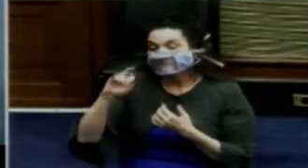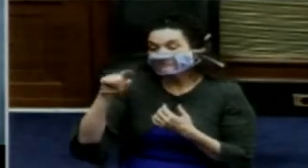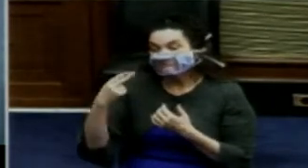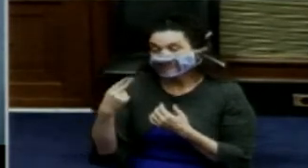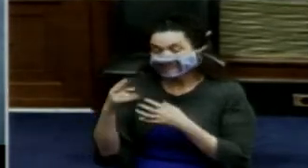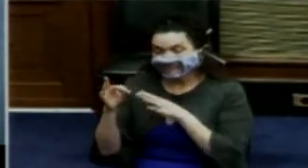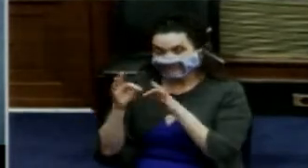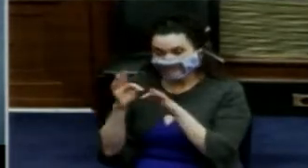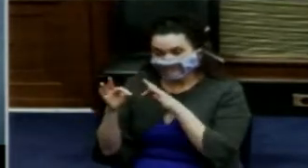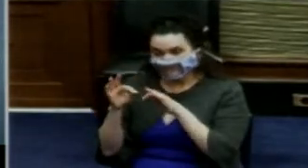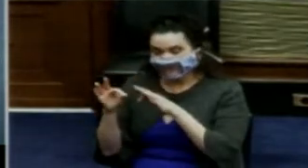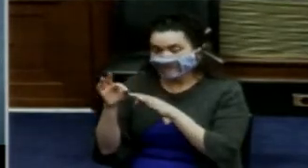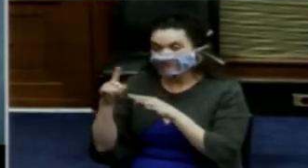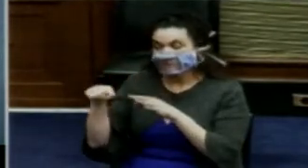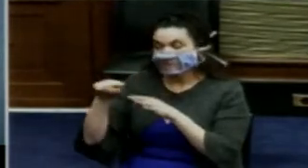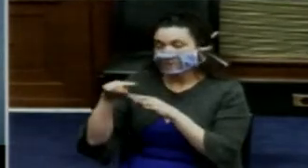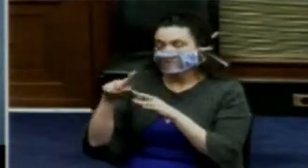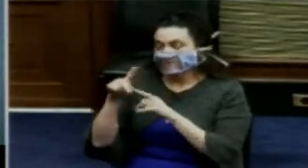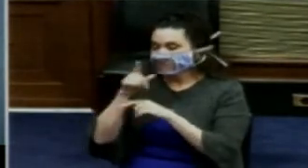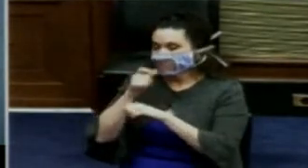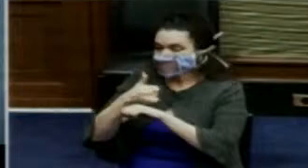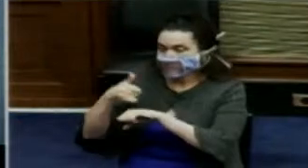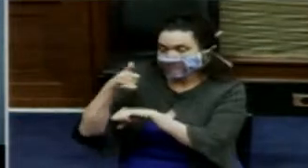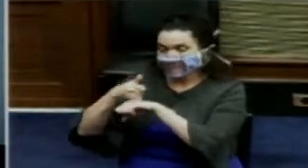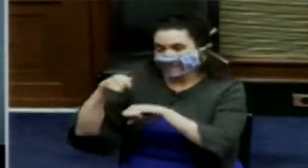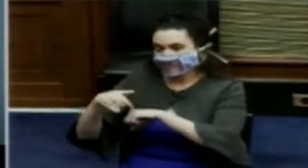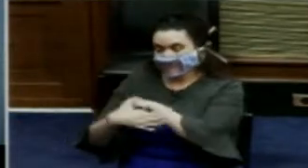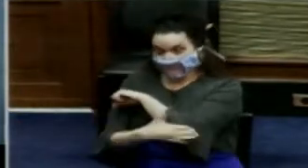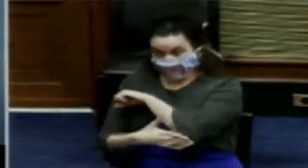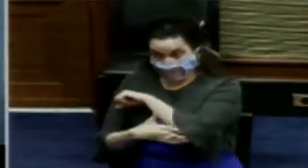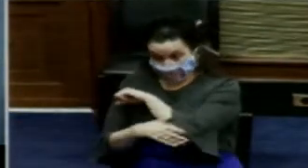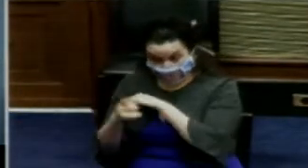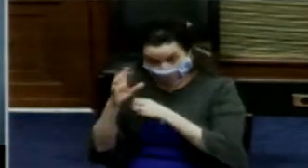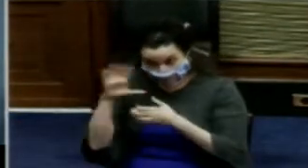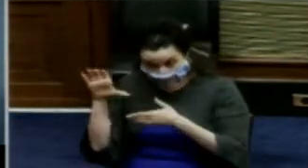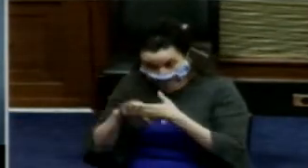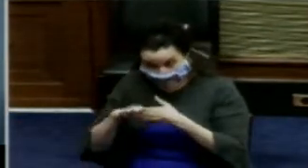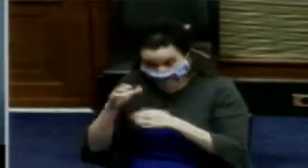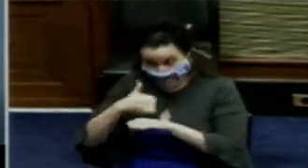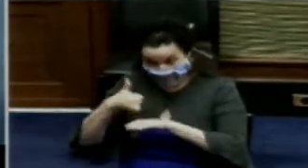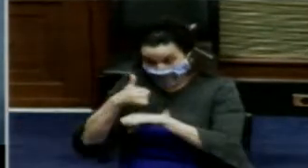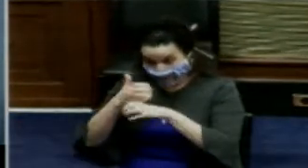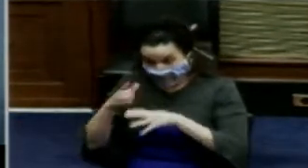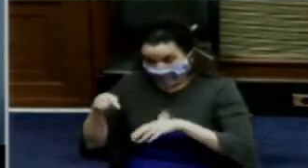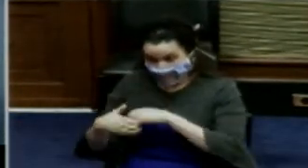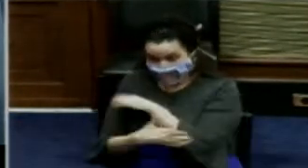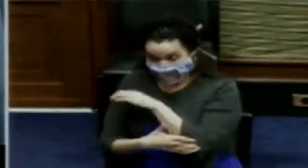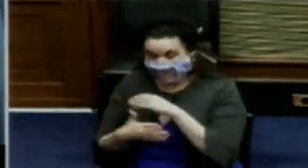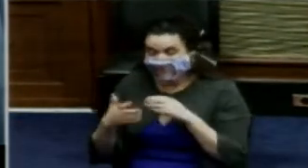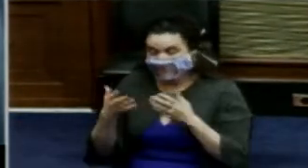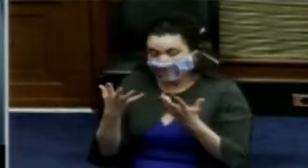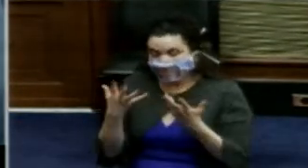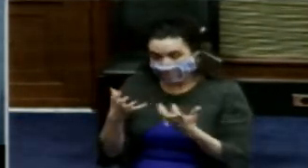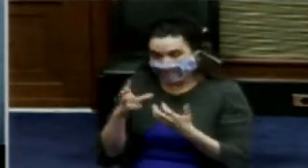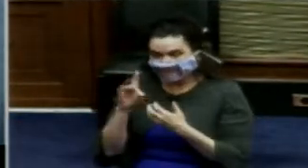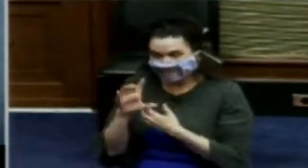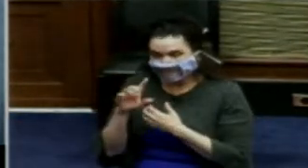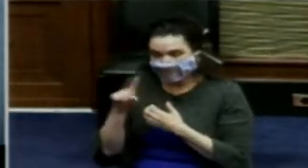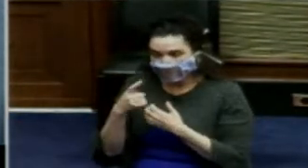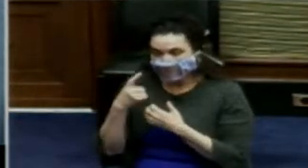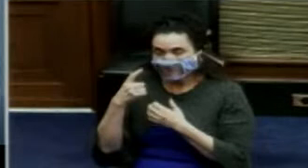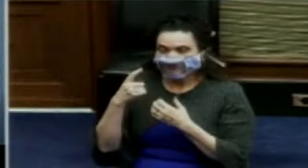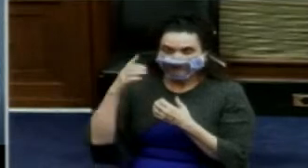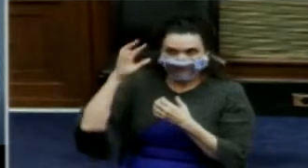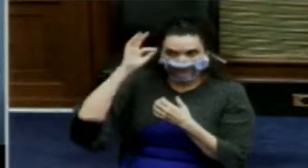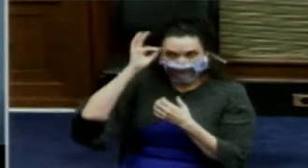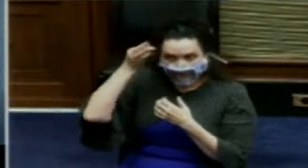that the founders' original intent was to have the district be only a federal city and not a state? And can you answer that, yes or no?